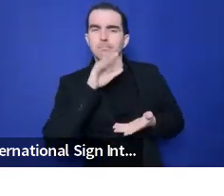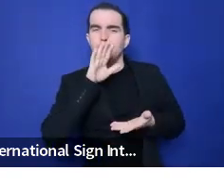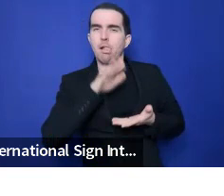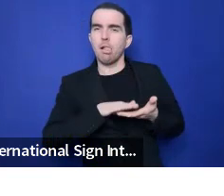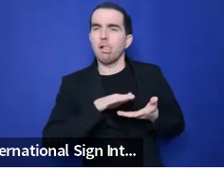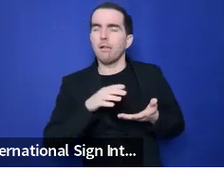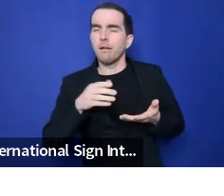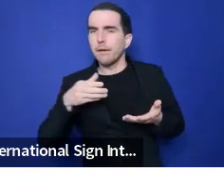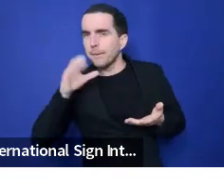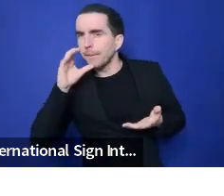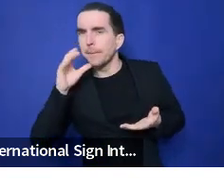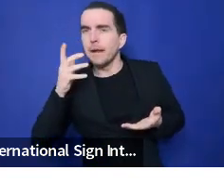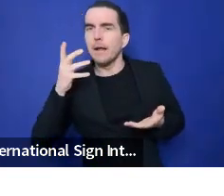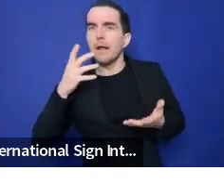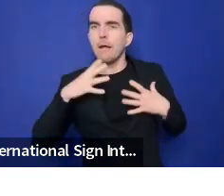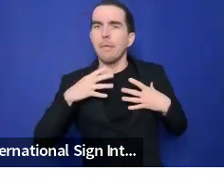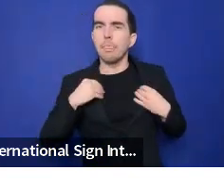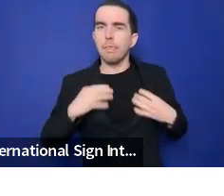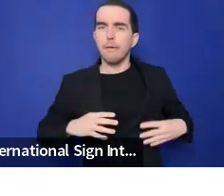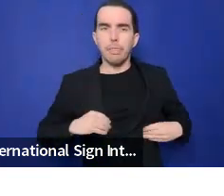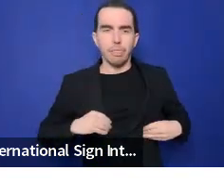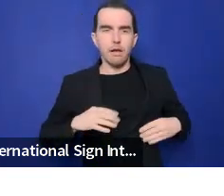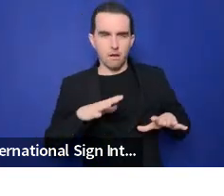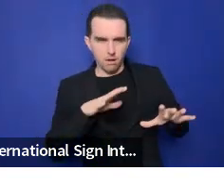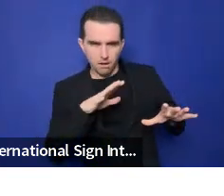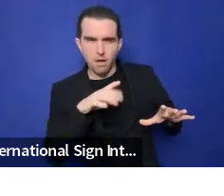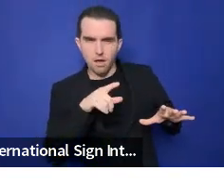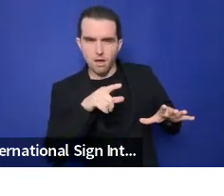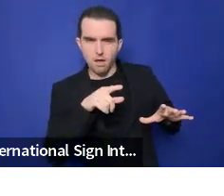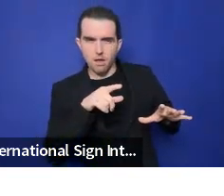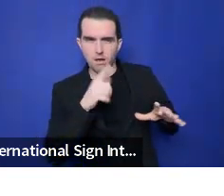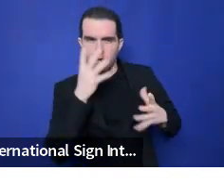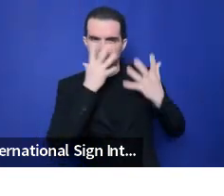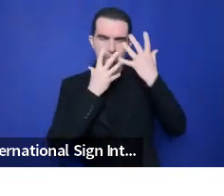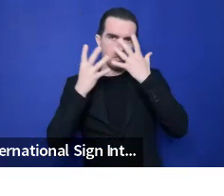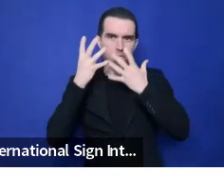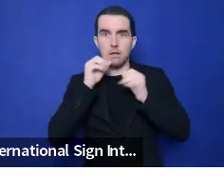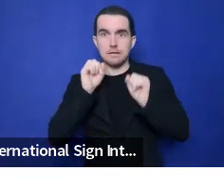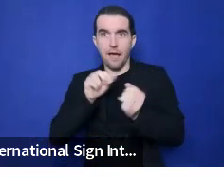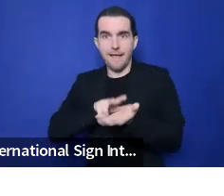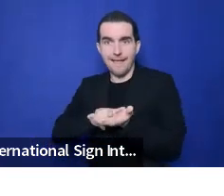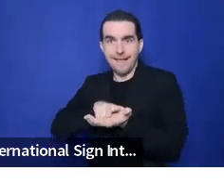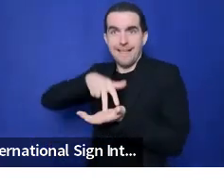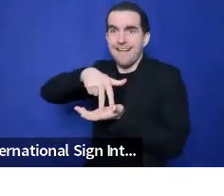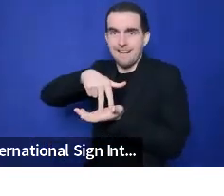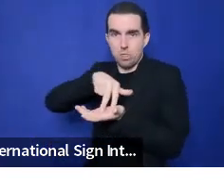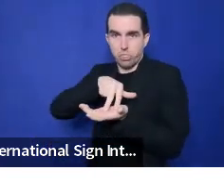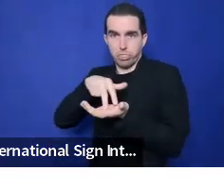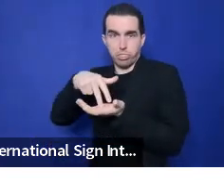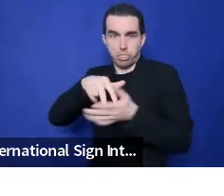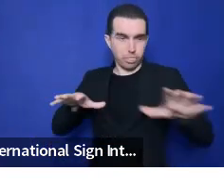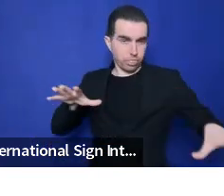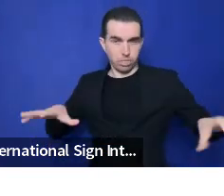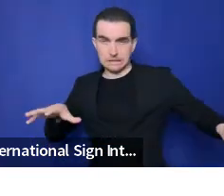So clearly she was at extreme risk of falling down those stairs. So what this tells us both is that people may have